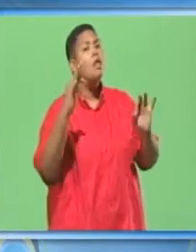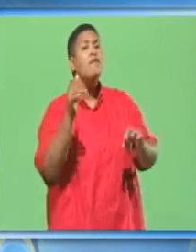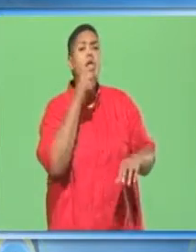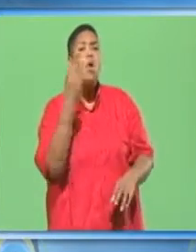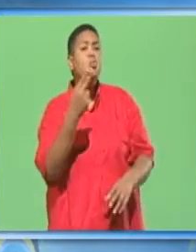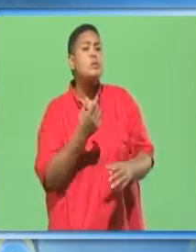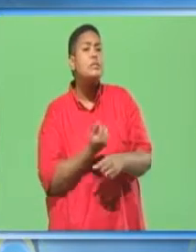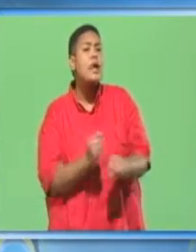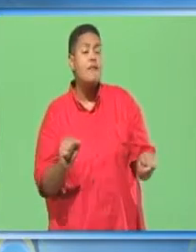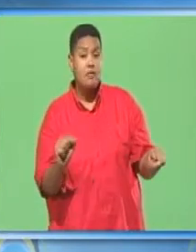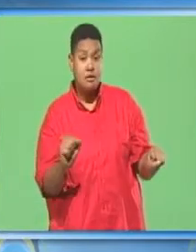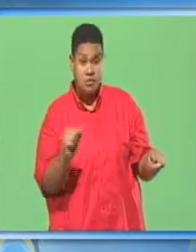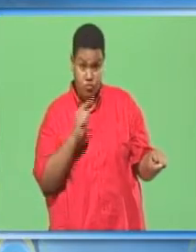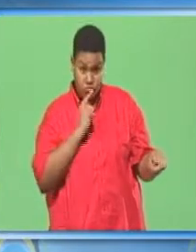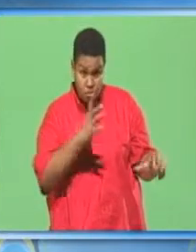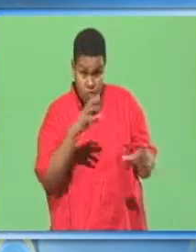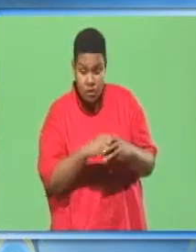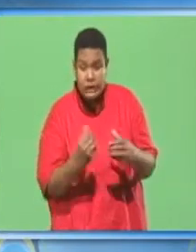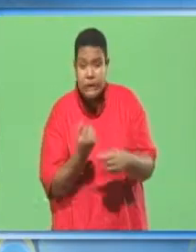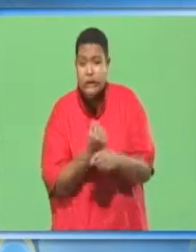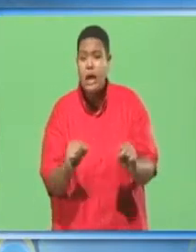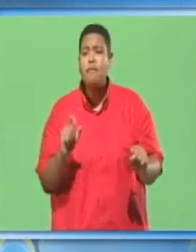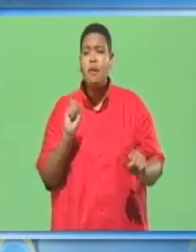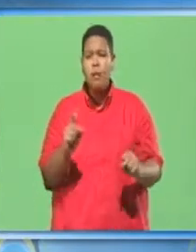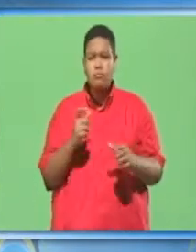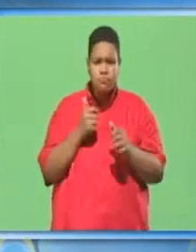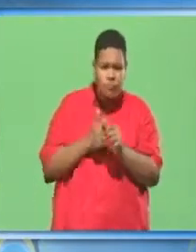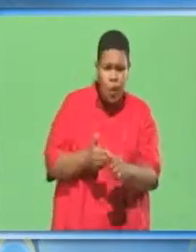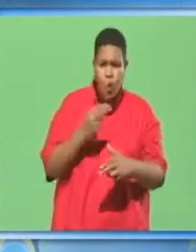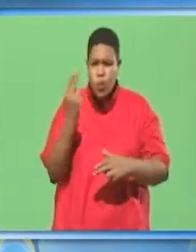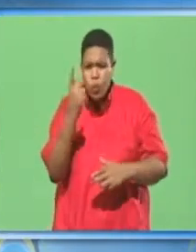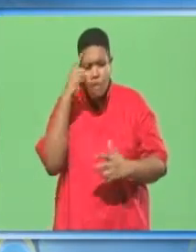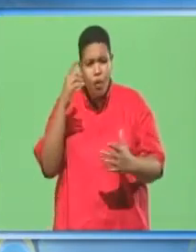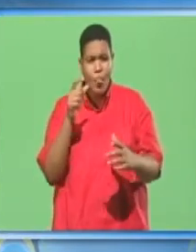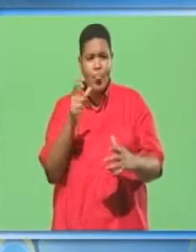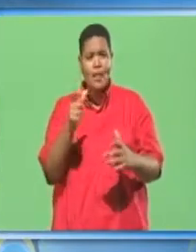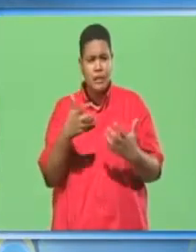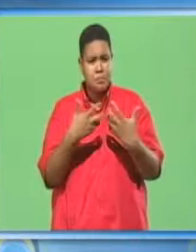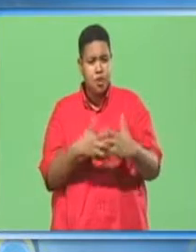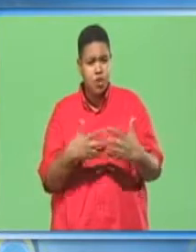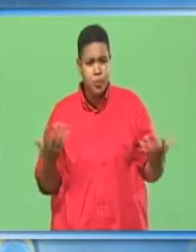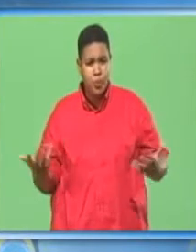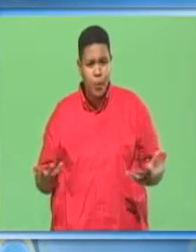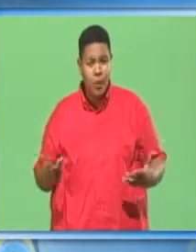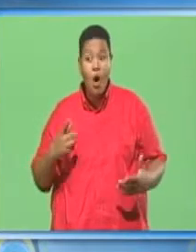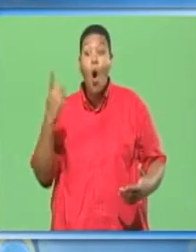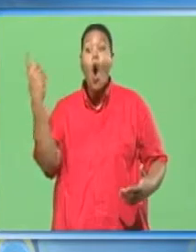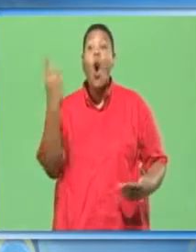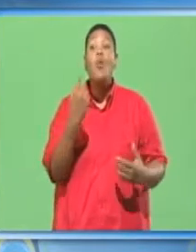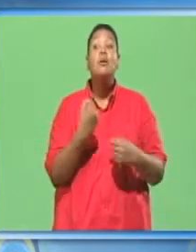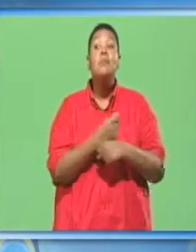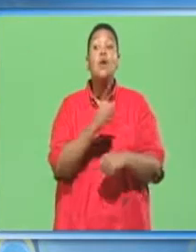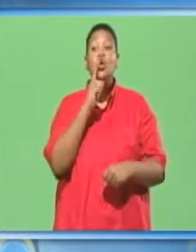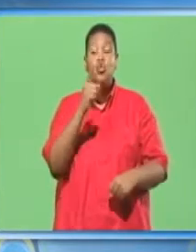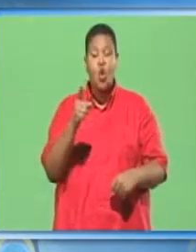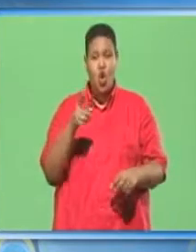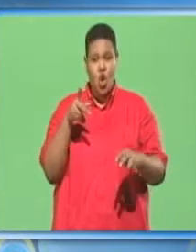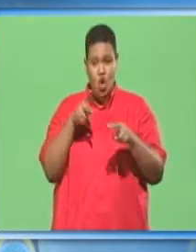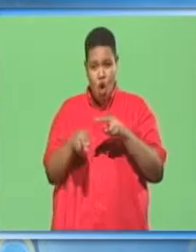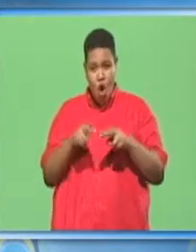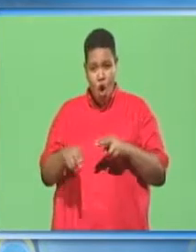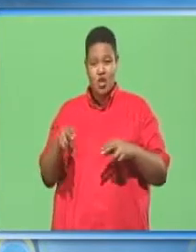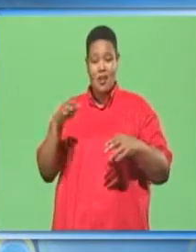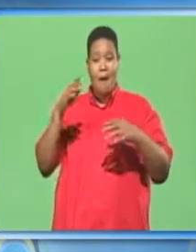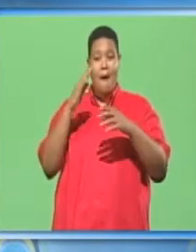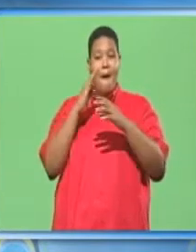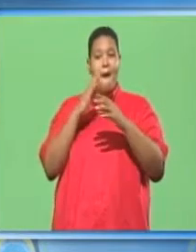safely. Among the safety precautions governing the use of the thickness planer are: always ensure that the cutter block